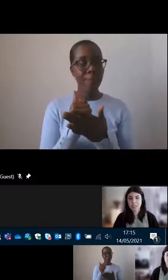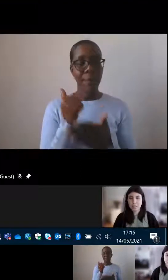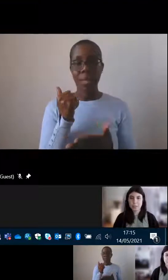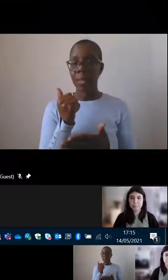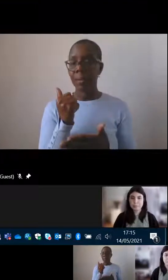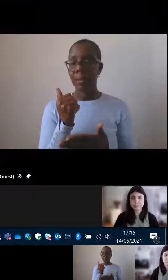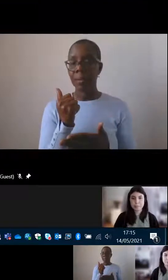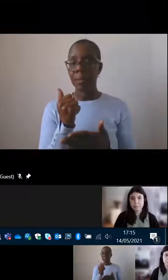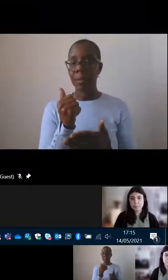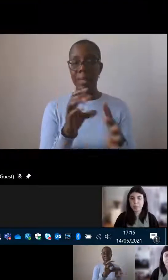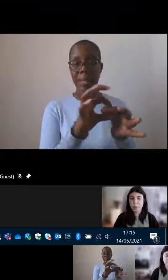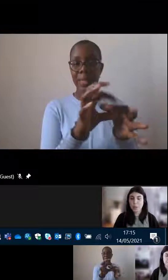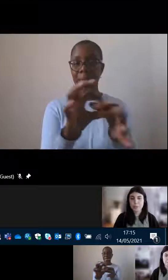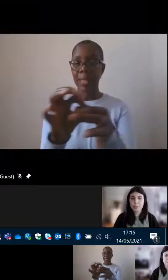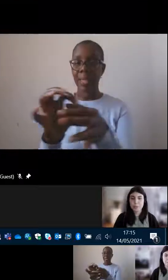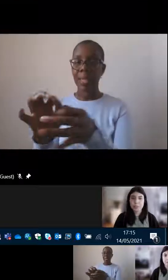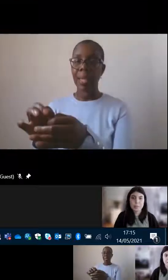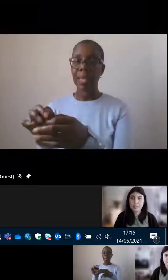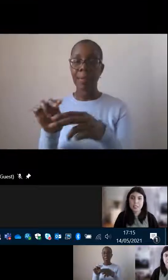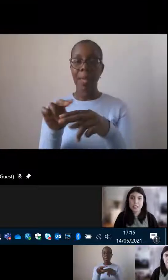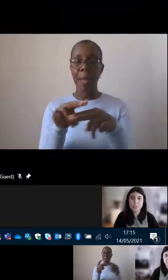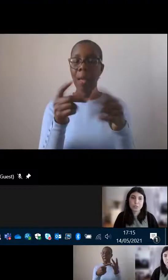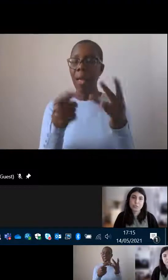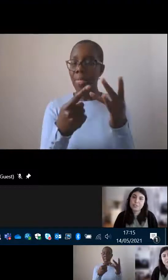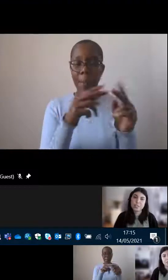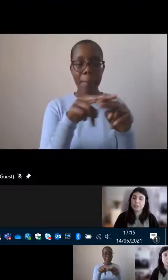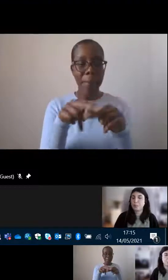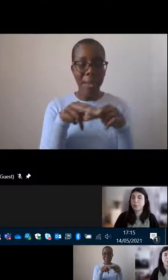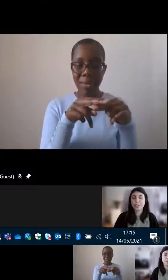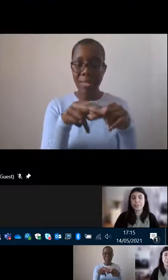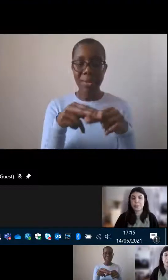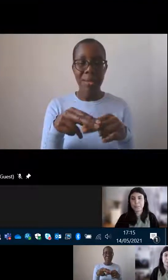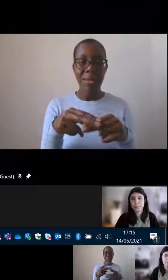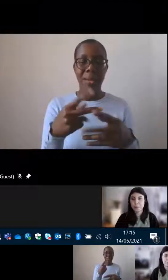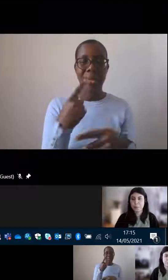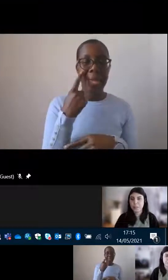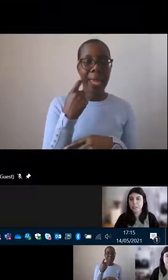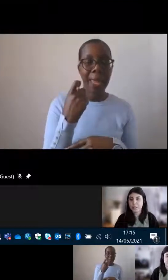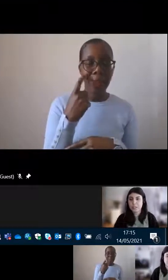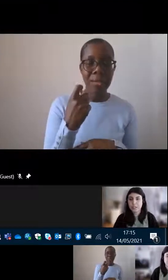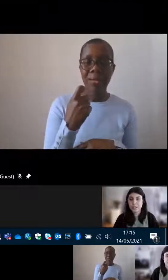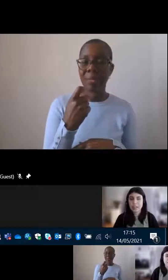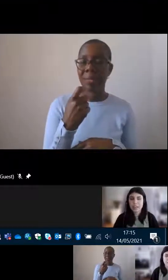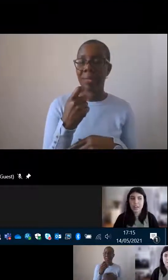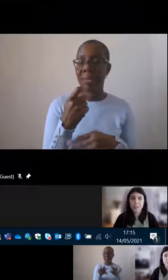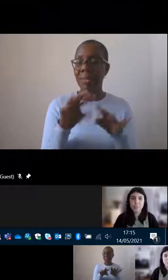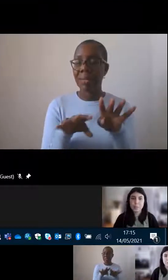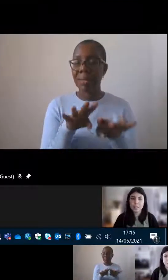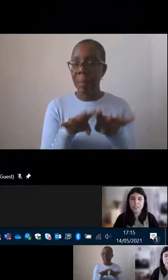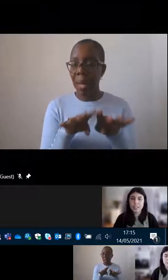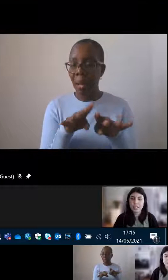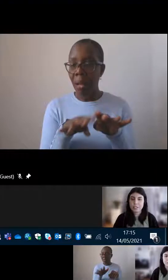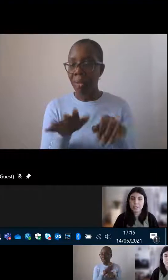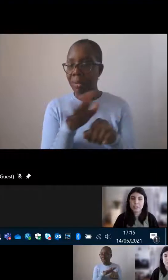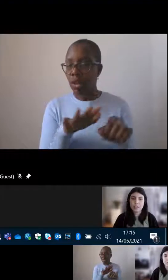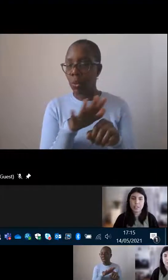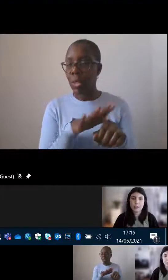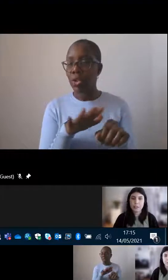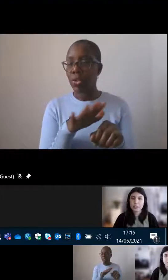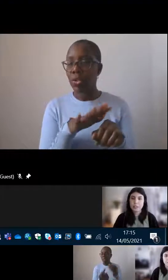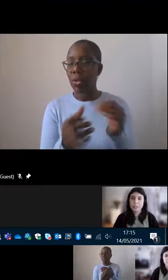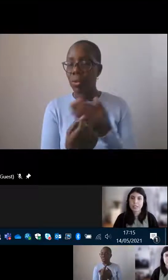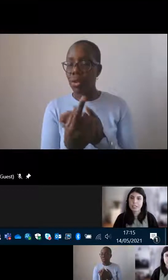carers going through similar things or different things to what you're going through as well. And you can have an opportunity